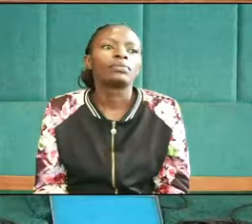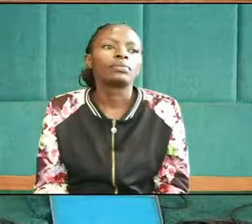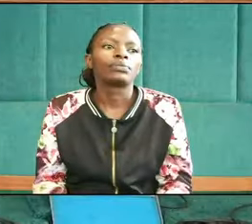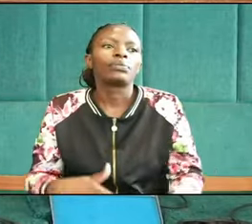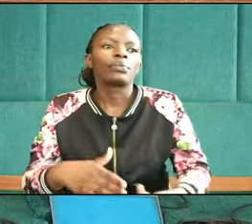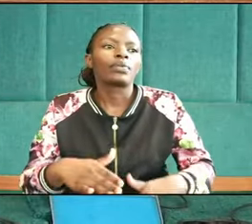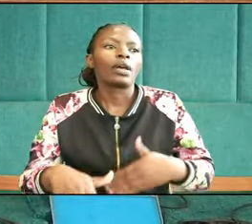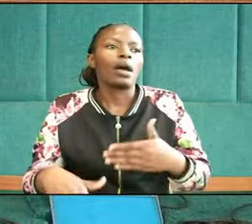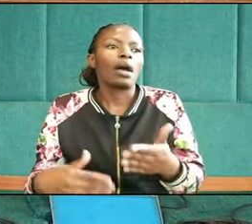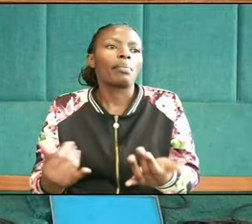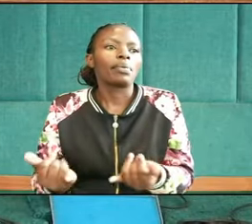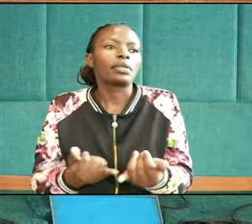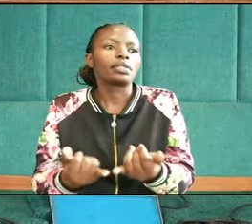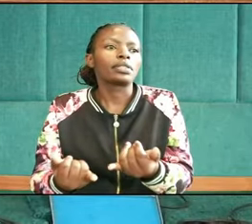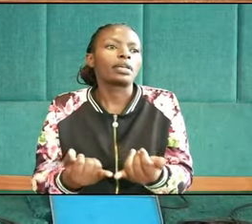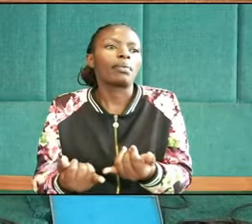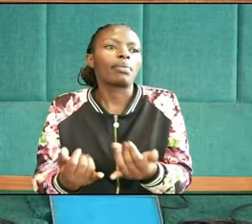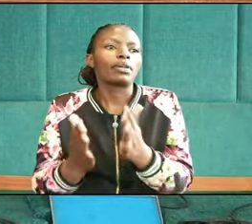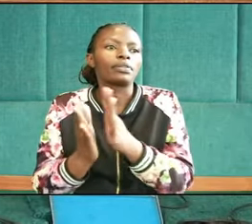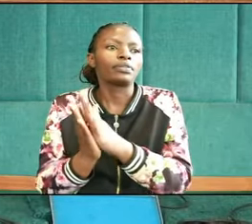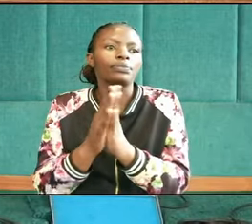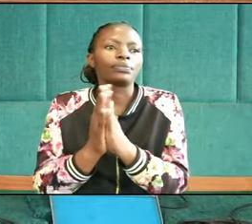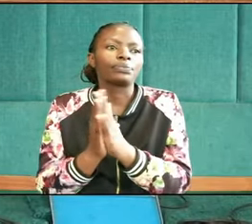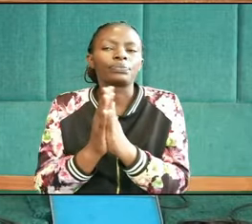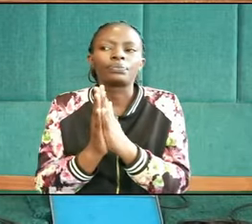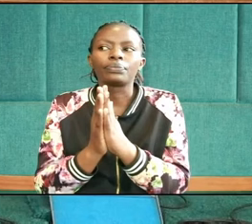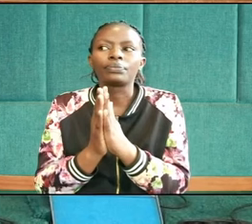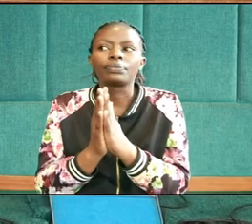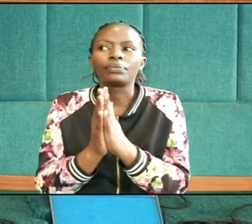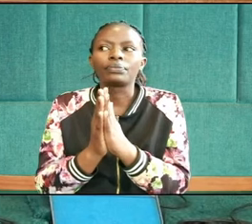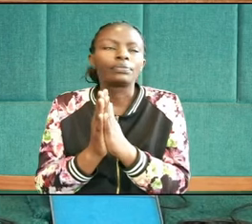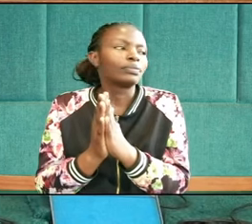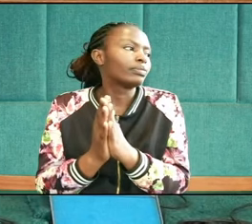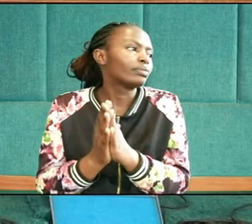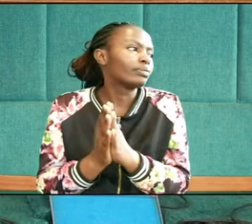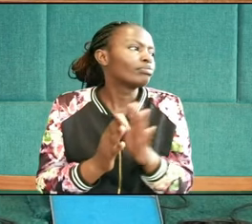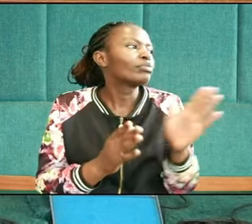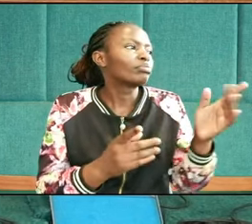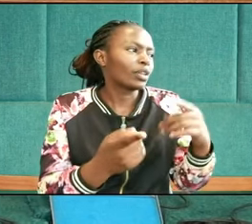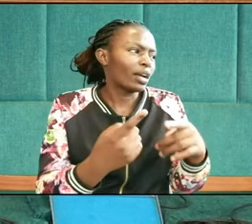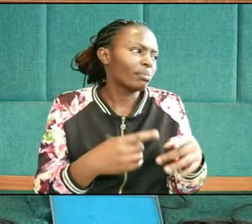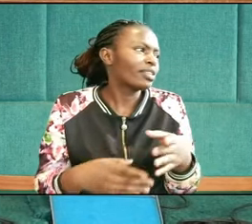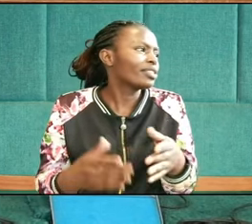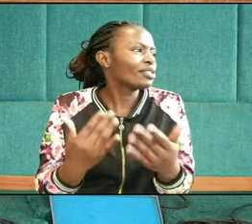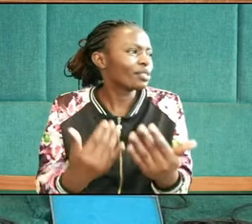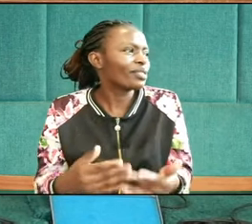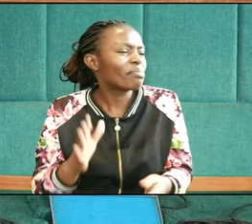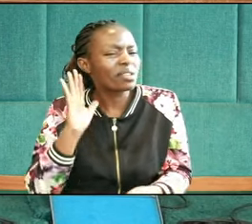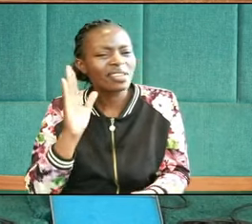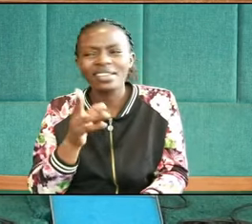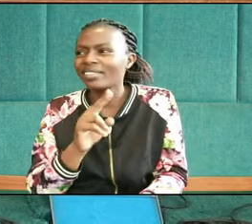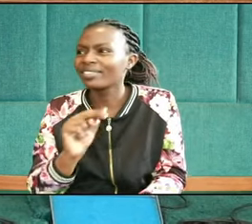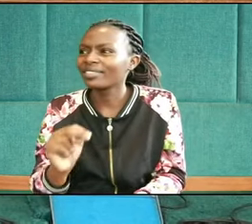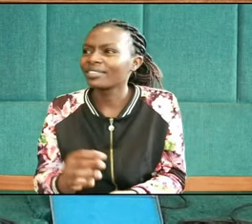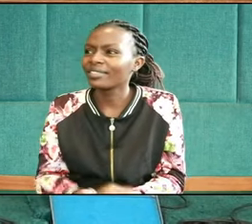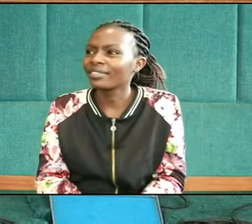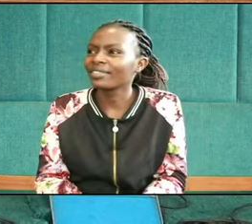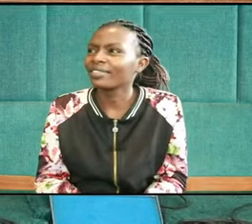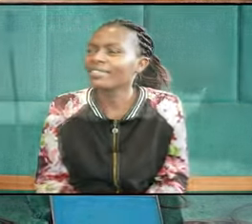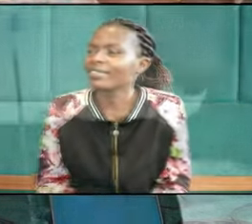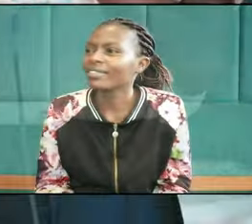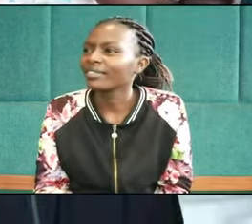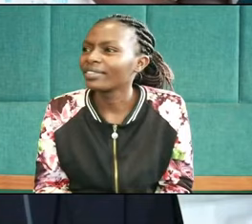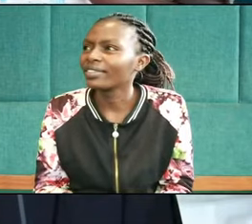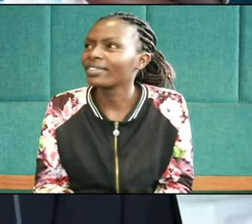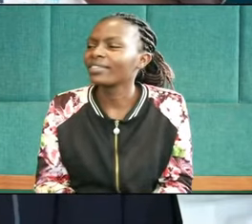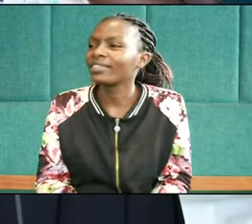Happy Sabbath, friends. My name is Lucinda. And I am Lenora. The Young Missionaries Club is presenting the Children's Sermon for